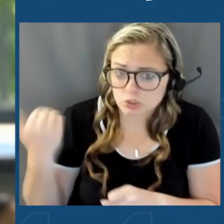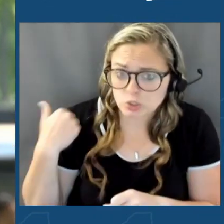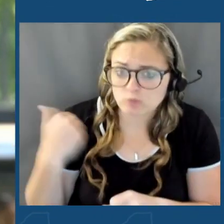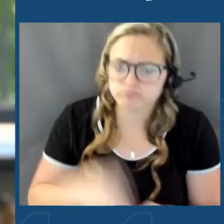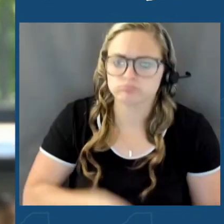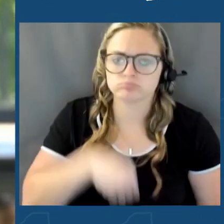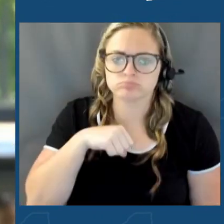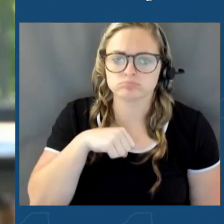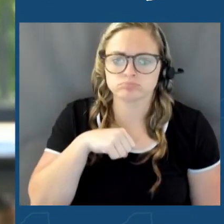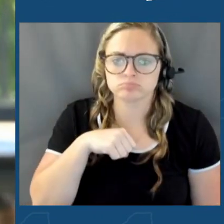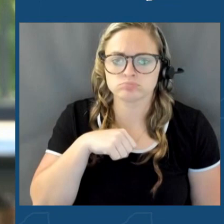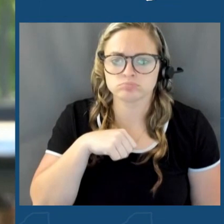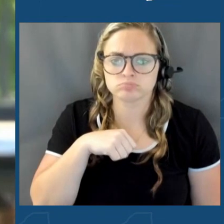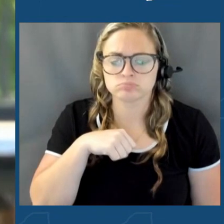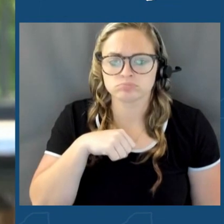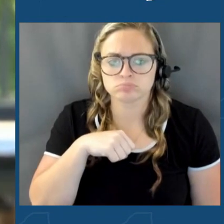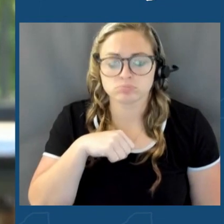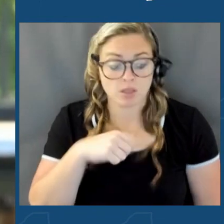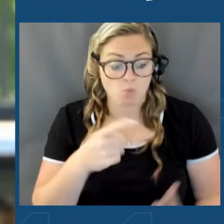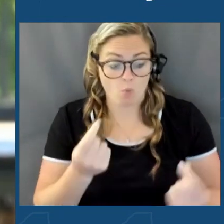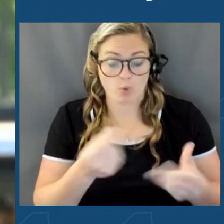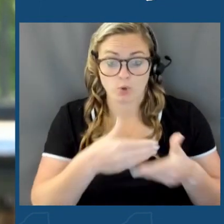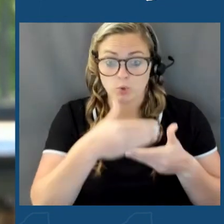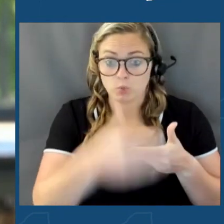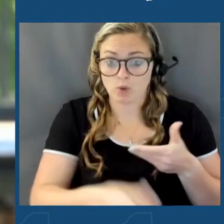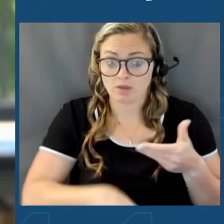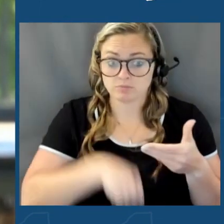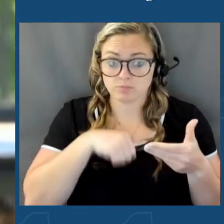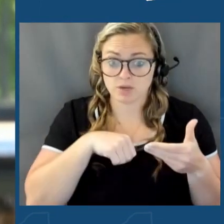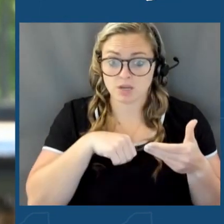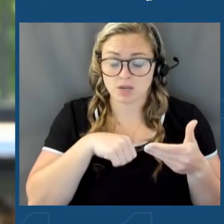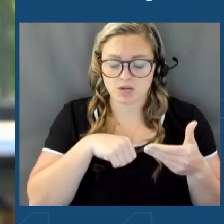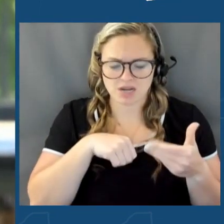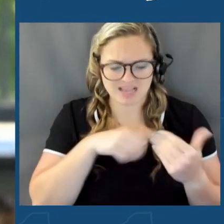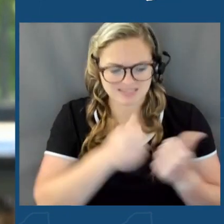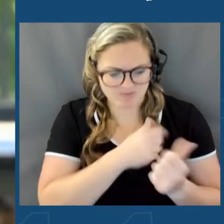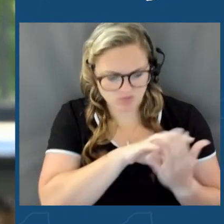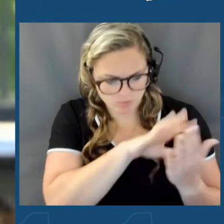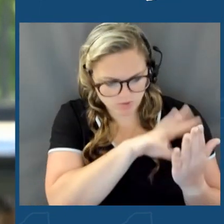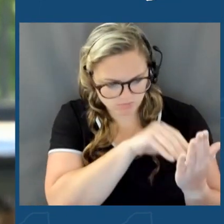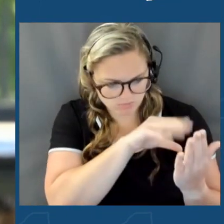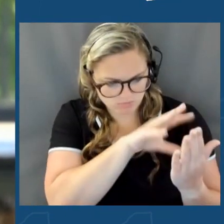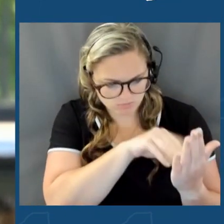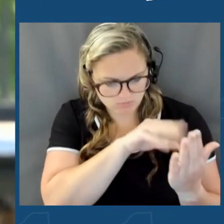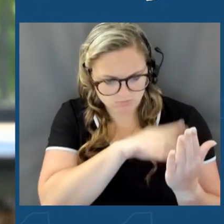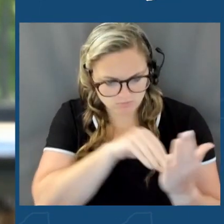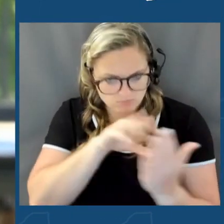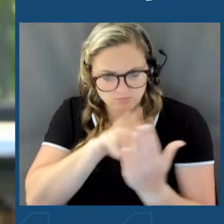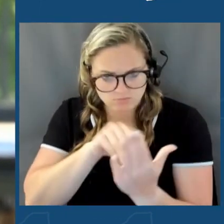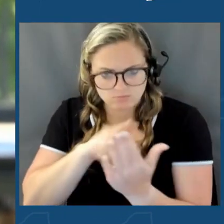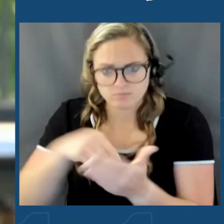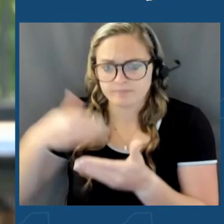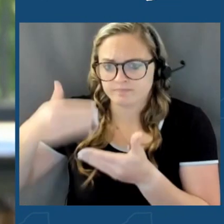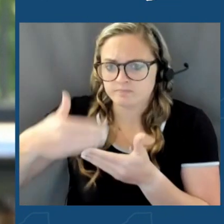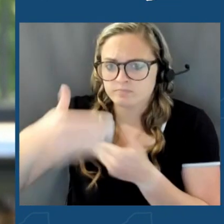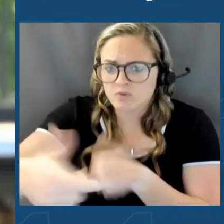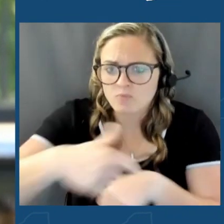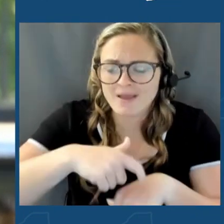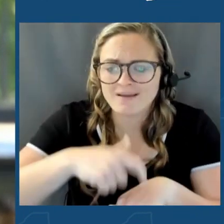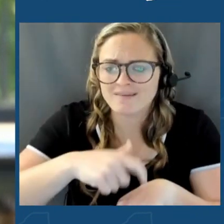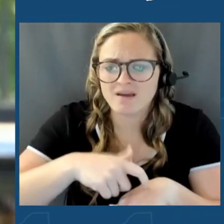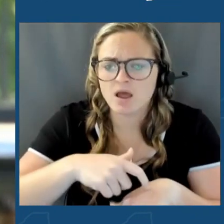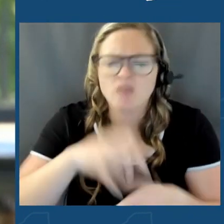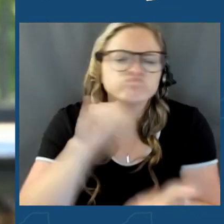I'm also proud of what we're going to do next. As we take the lessons of that strength, that resiliency from that time, when people said it could not be